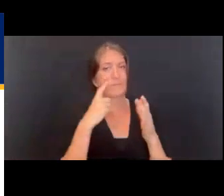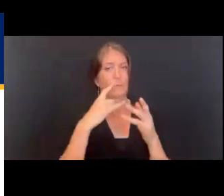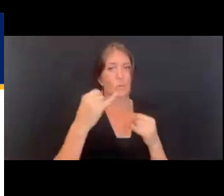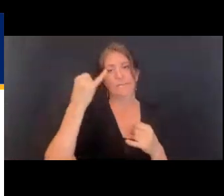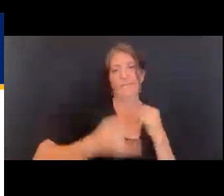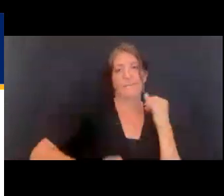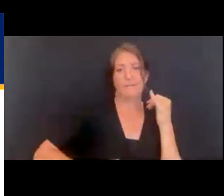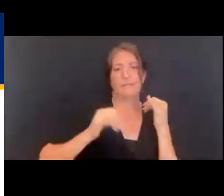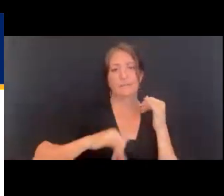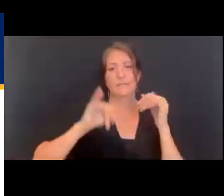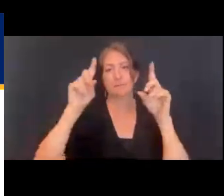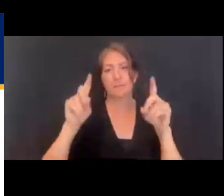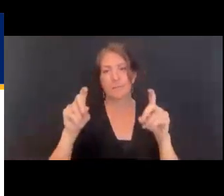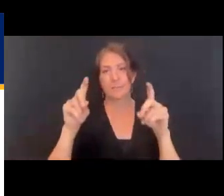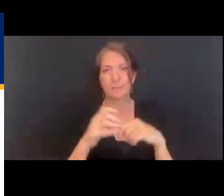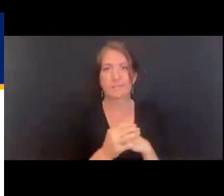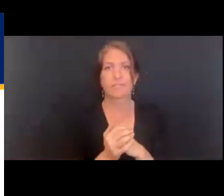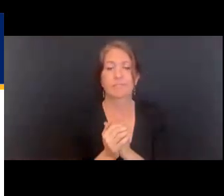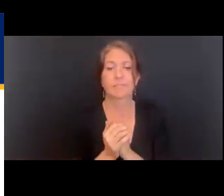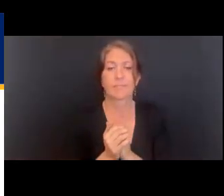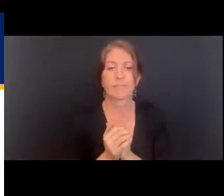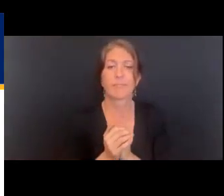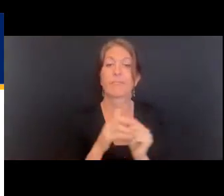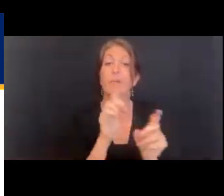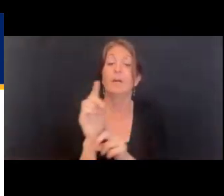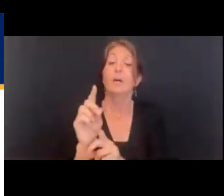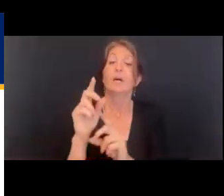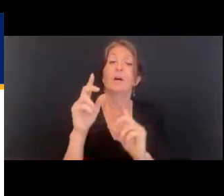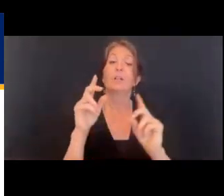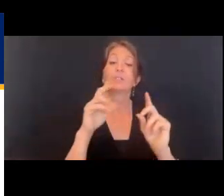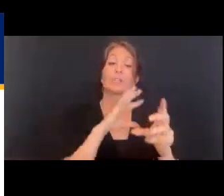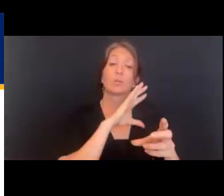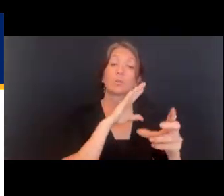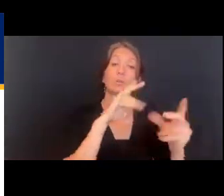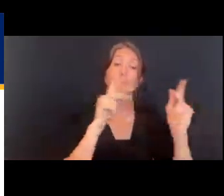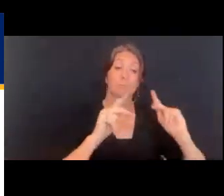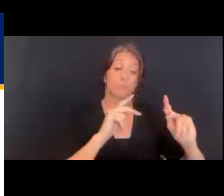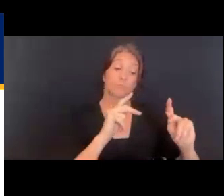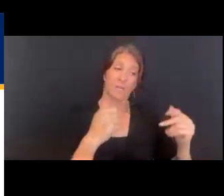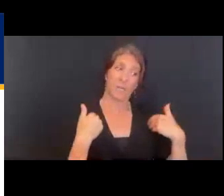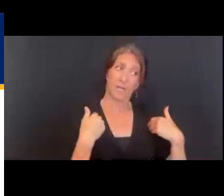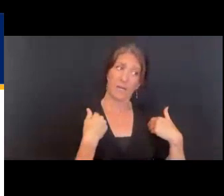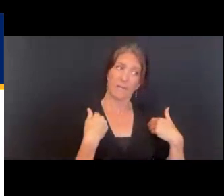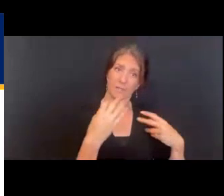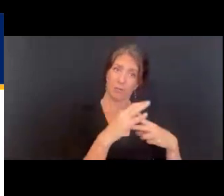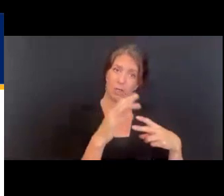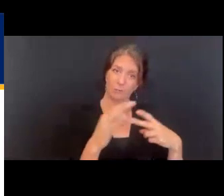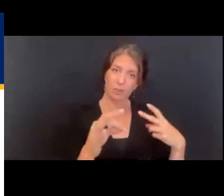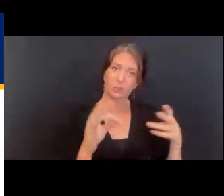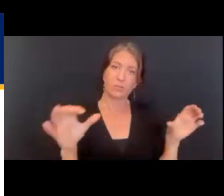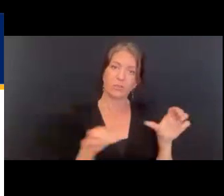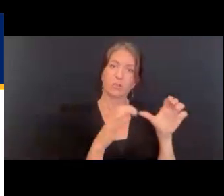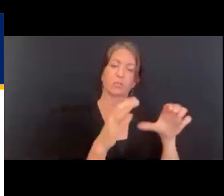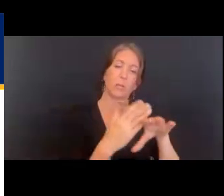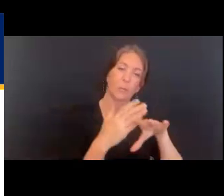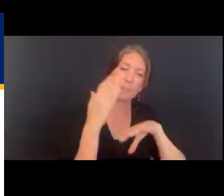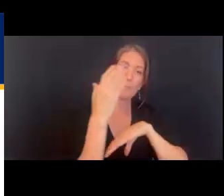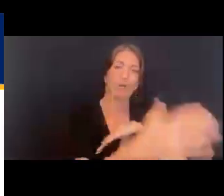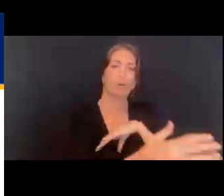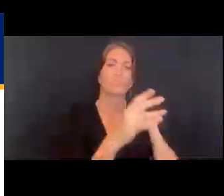assessment. Participants are also given the option to complete a post-assessment survey, which is something purely Maximus